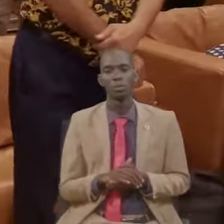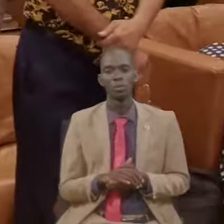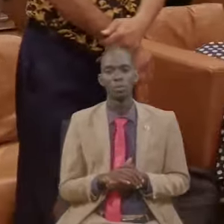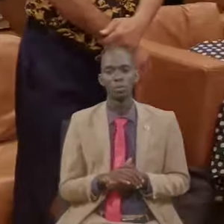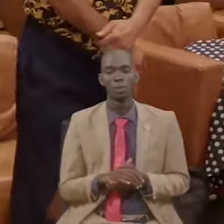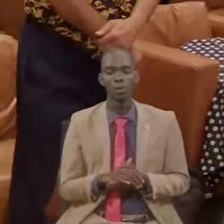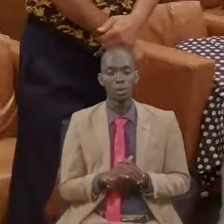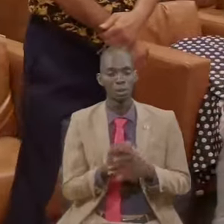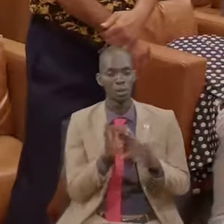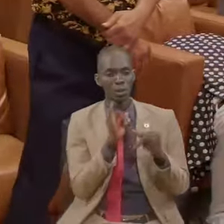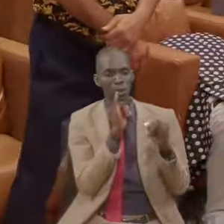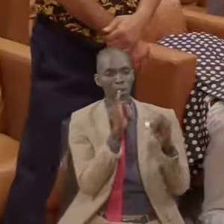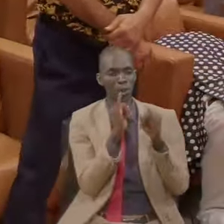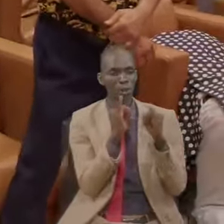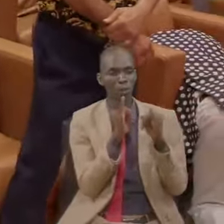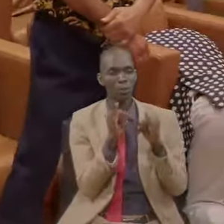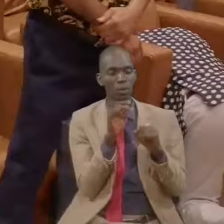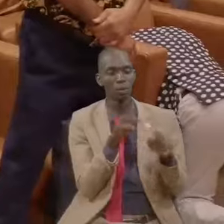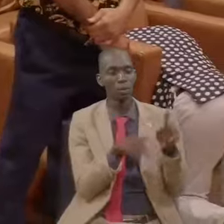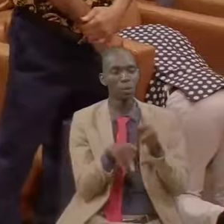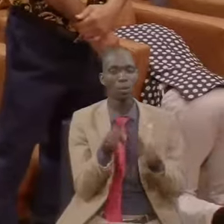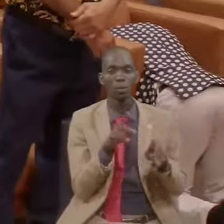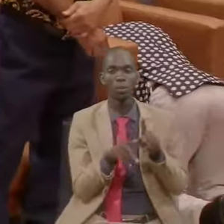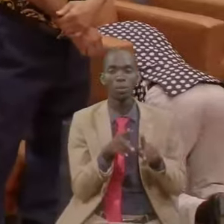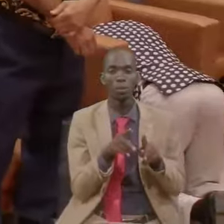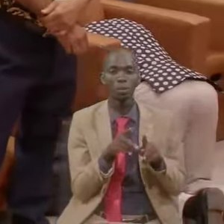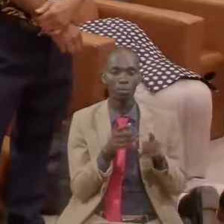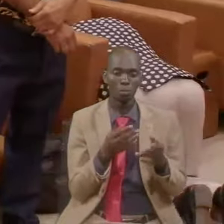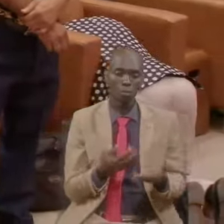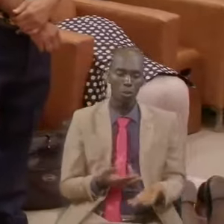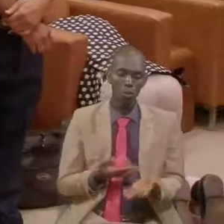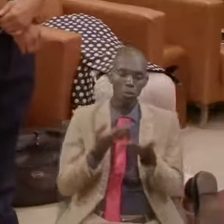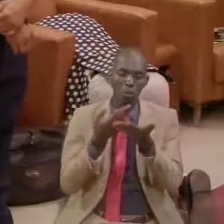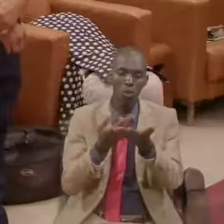Interviewing people, recommending people,